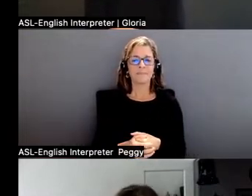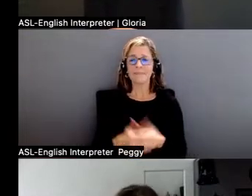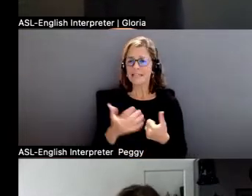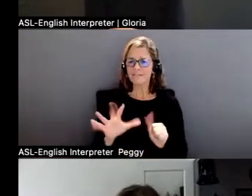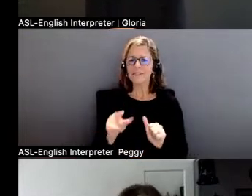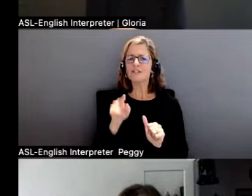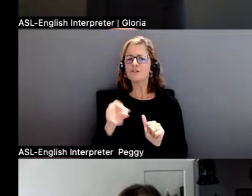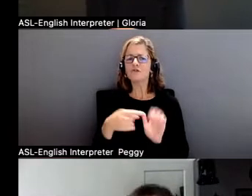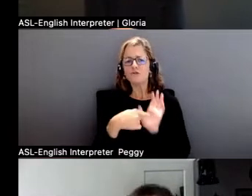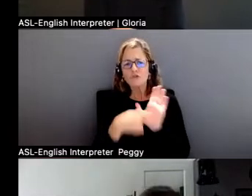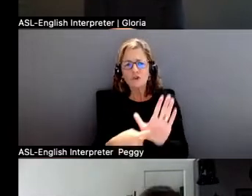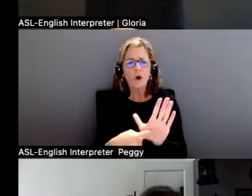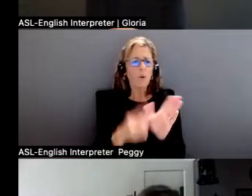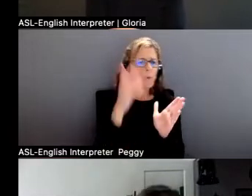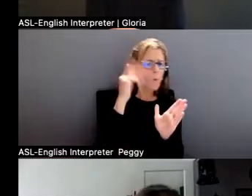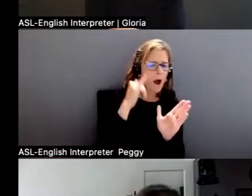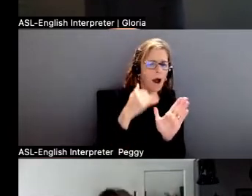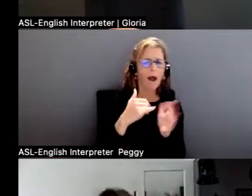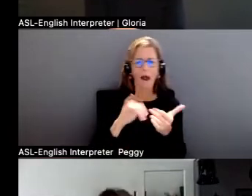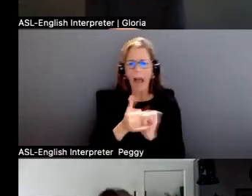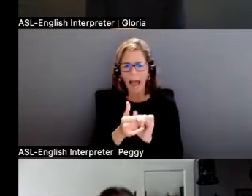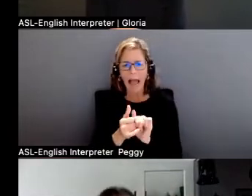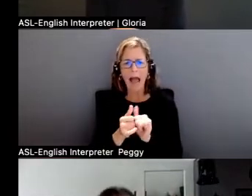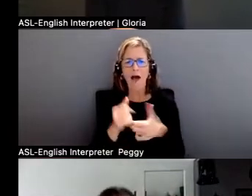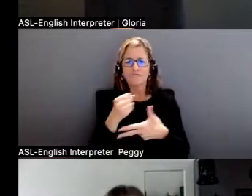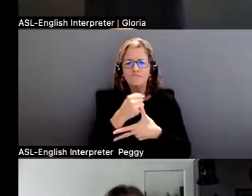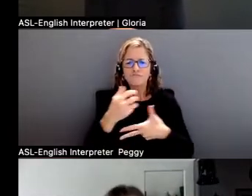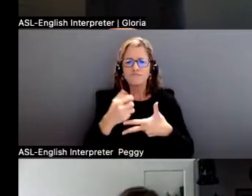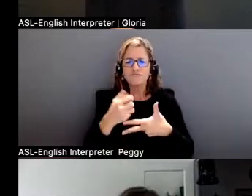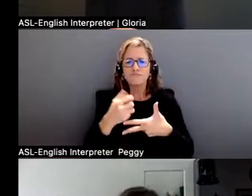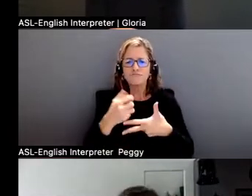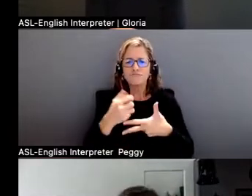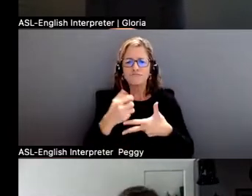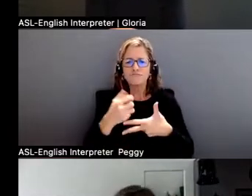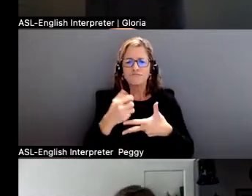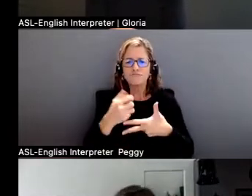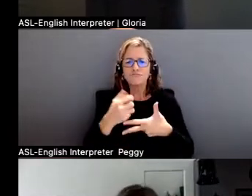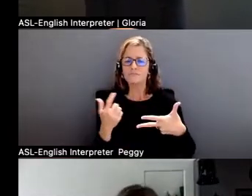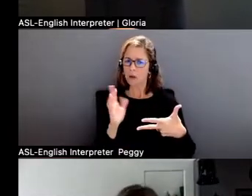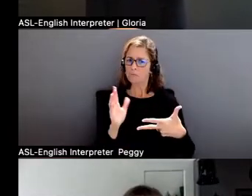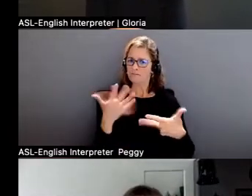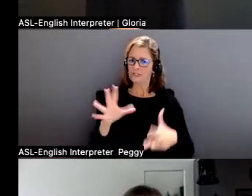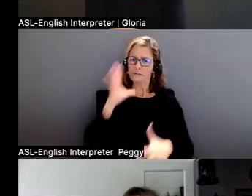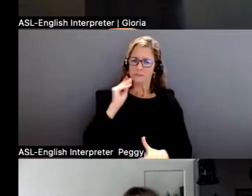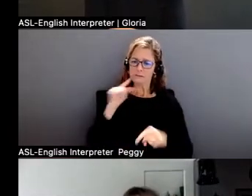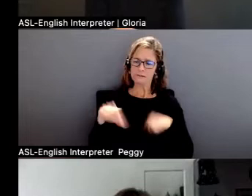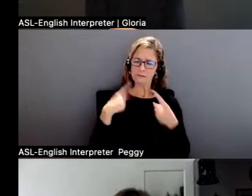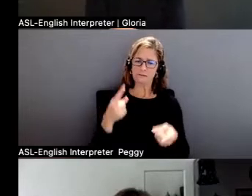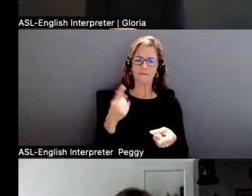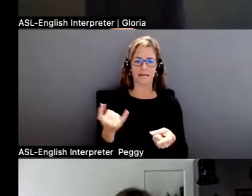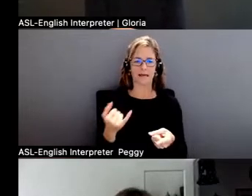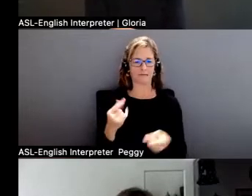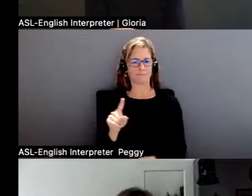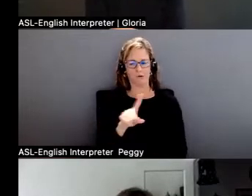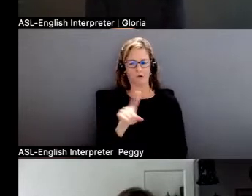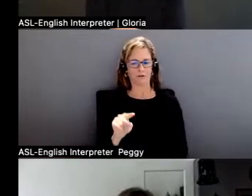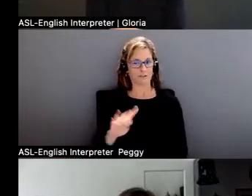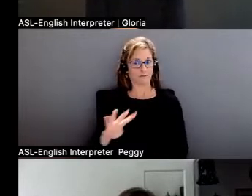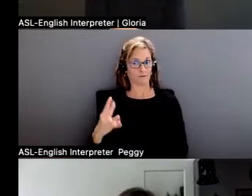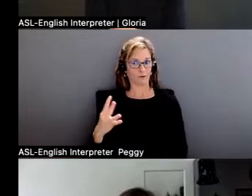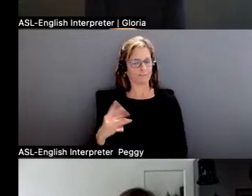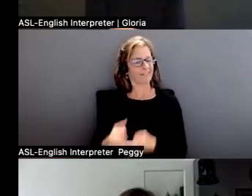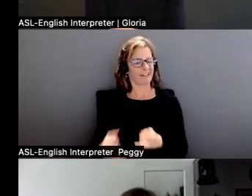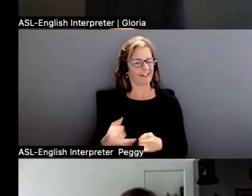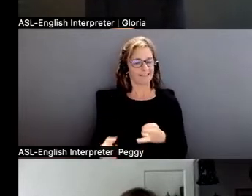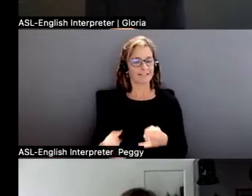seen a little bit of why they're using games, and how it's working, our last question